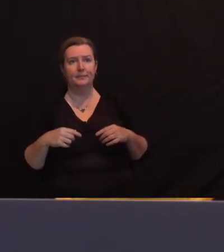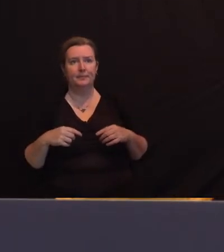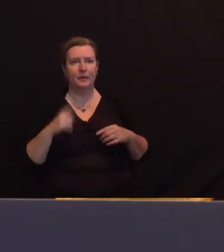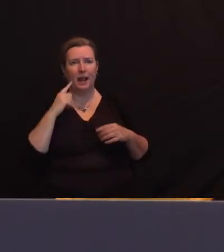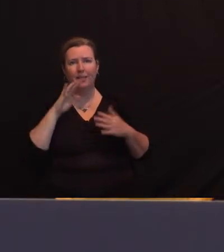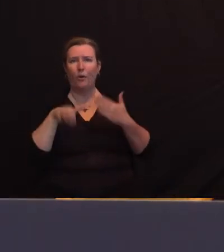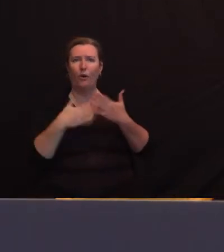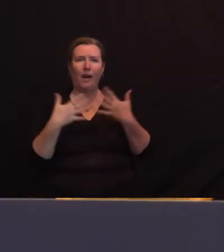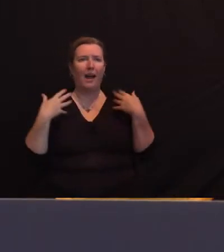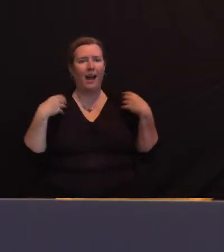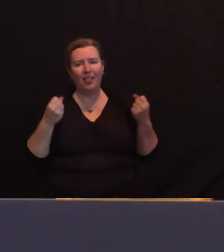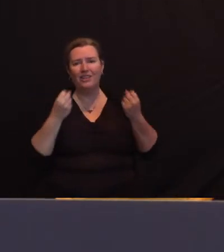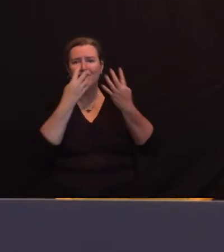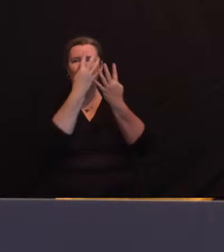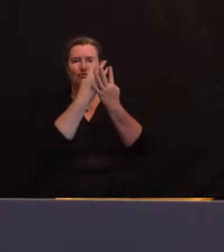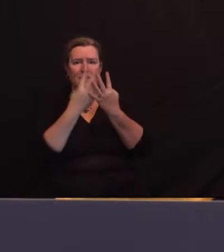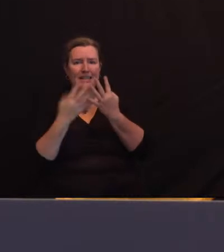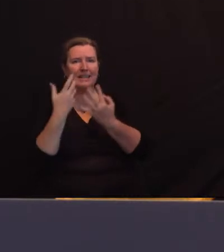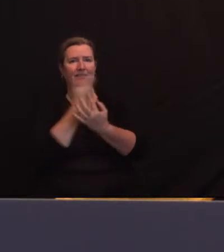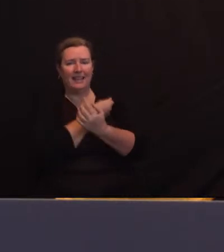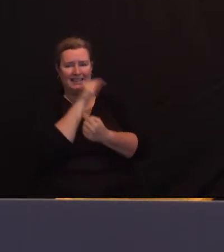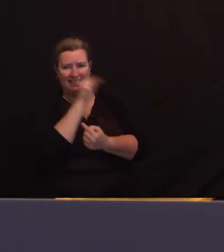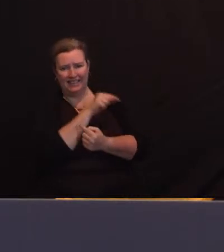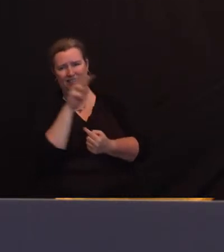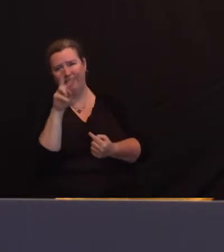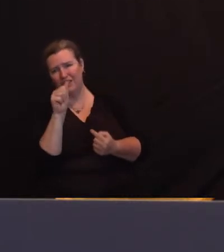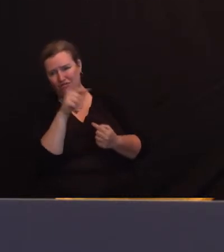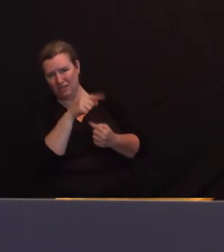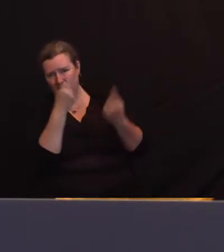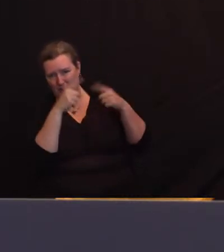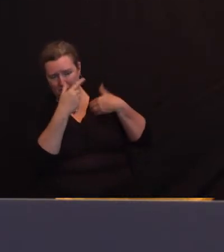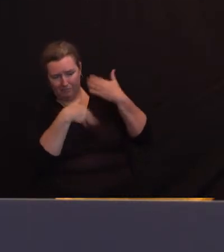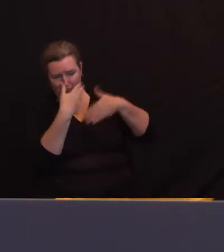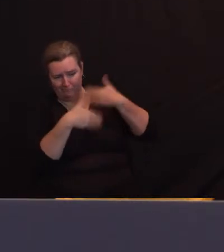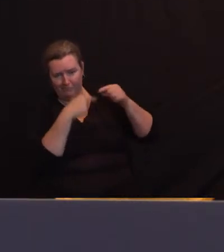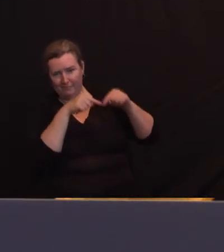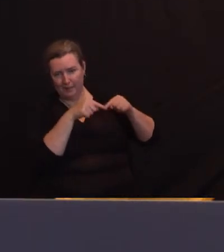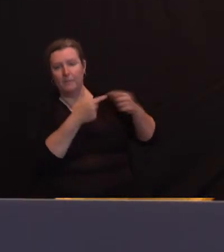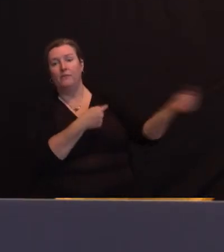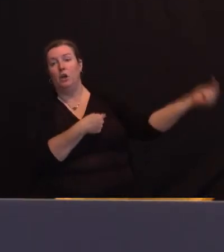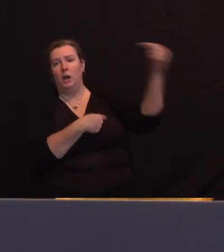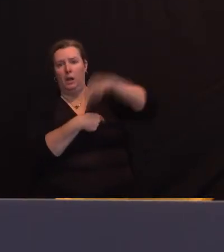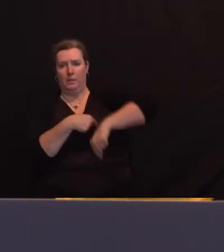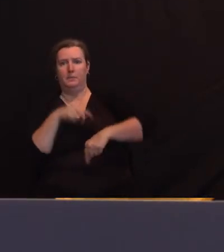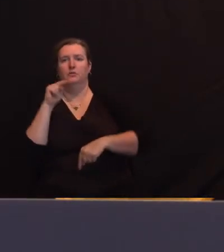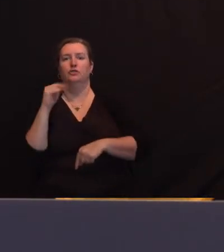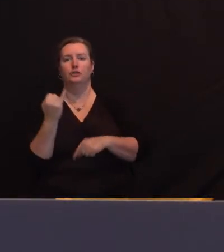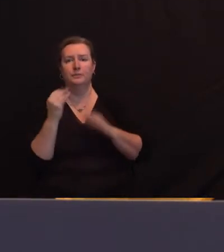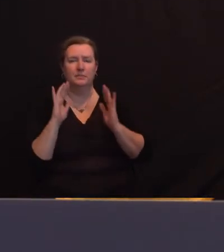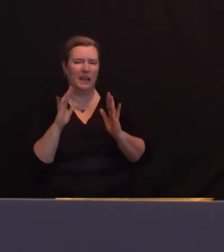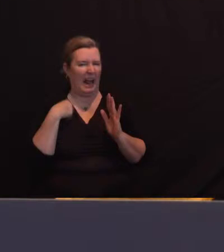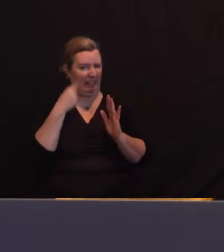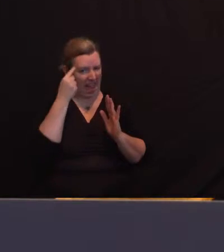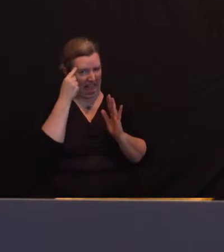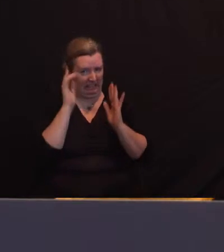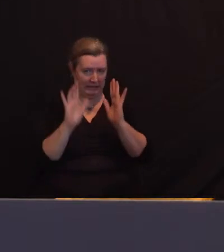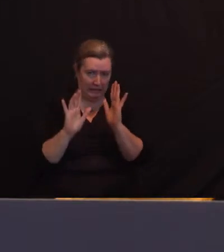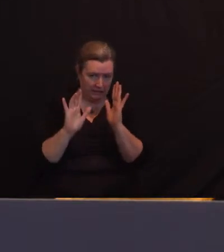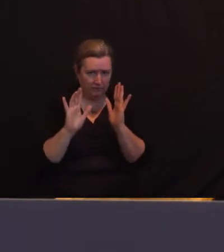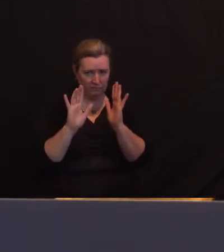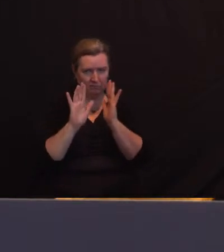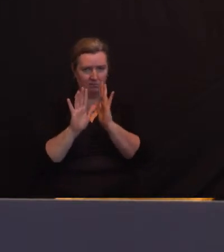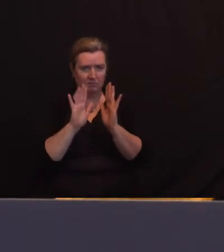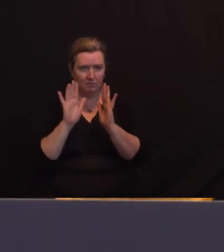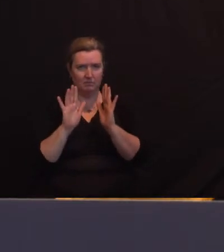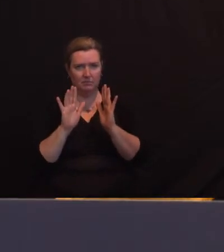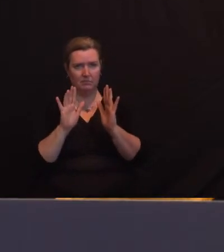testings, and vaccinations are taking place there before they get to New Jersey. But that's a general sense. This is